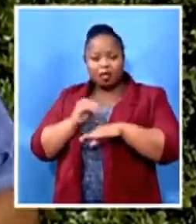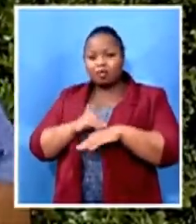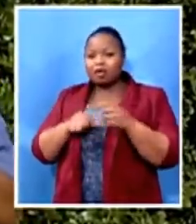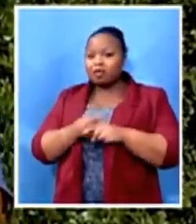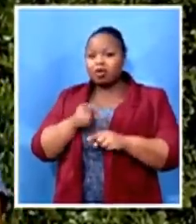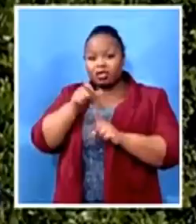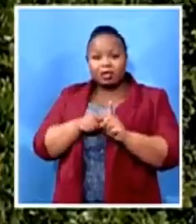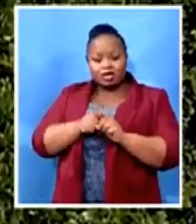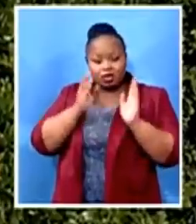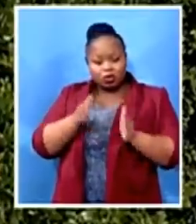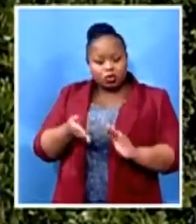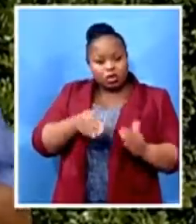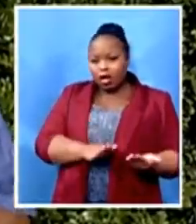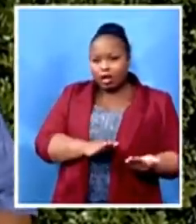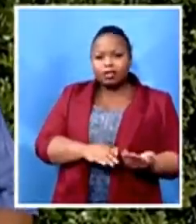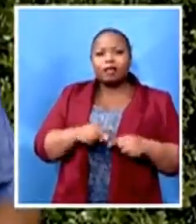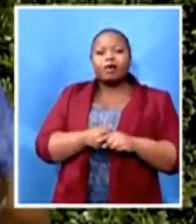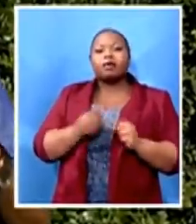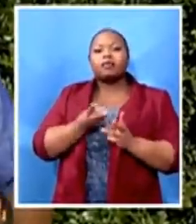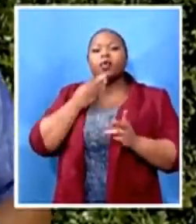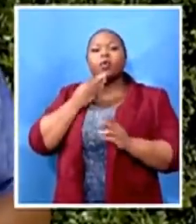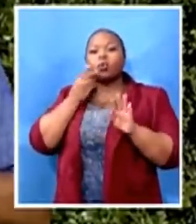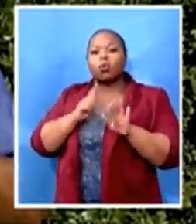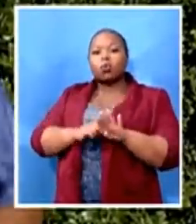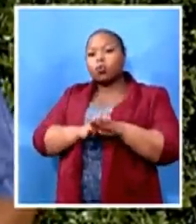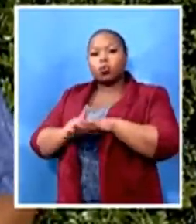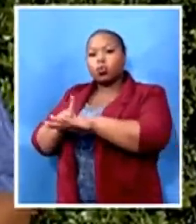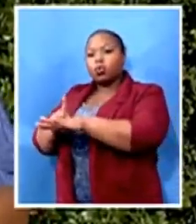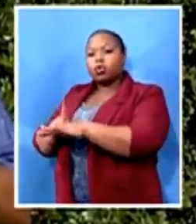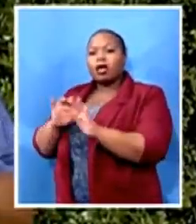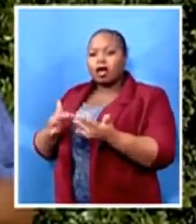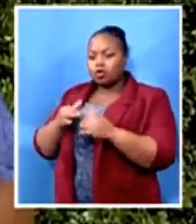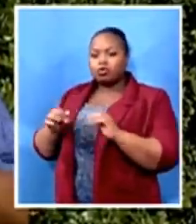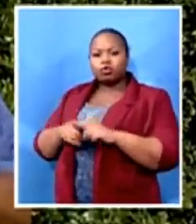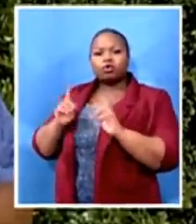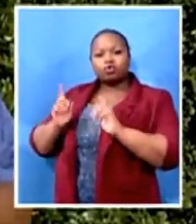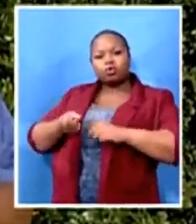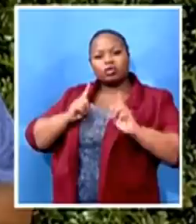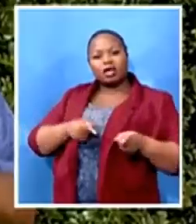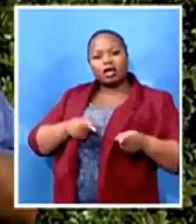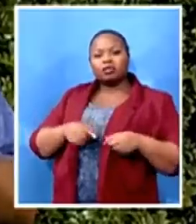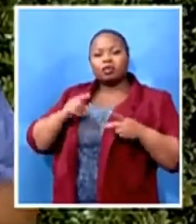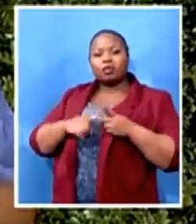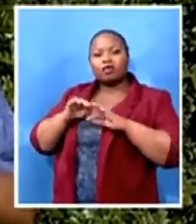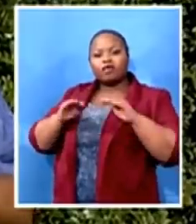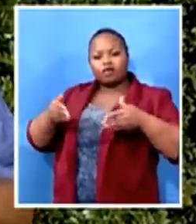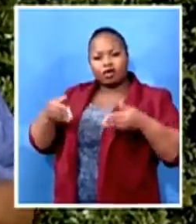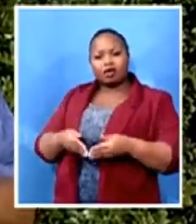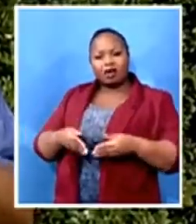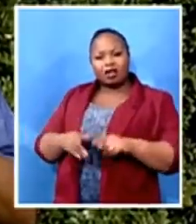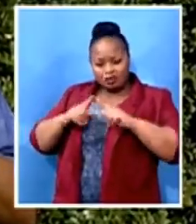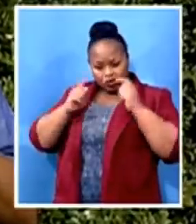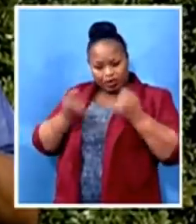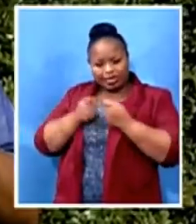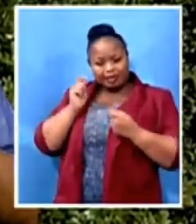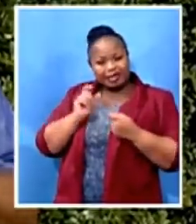who accompany bodies in the form of burial societies, etc. So that's the problem. That's a challenge that we have that we needed to contain